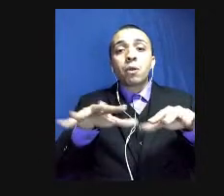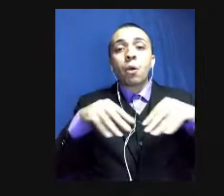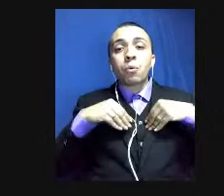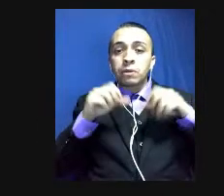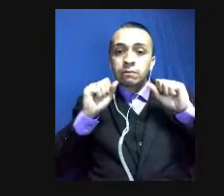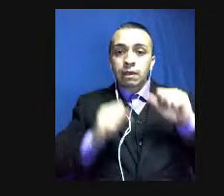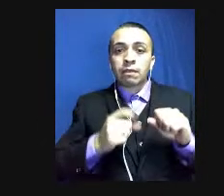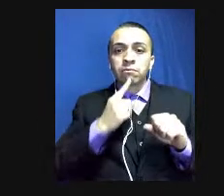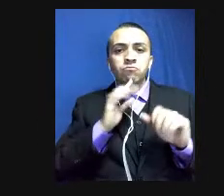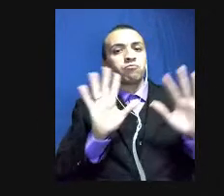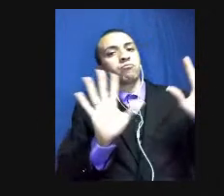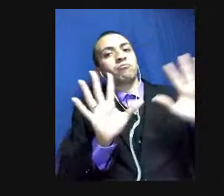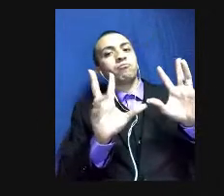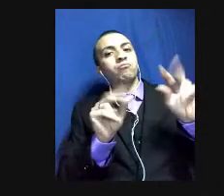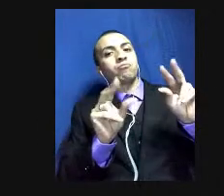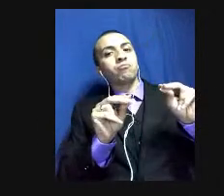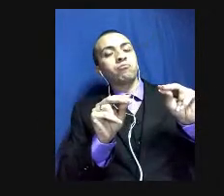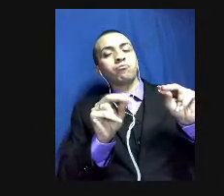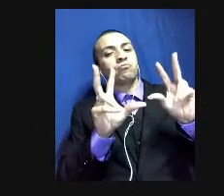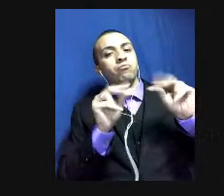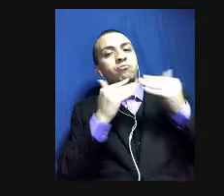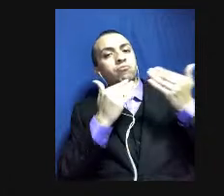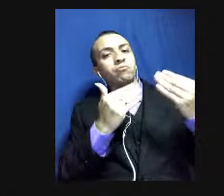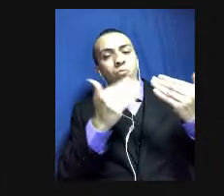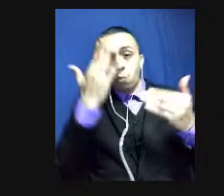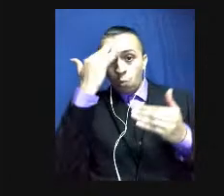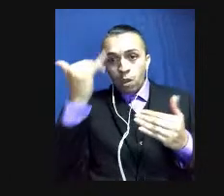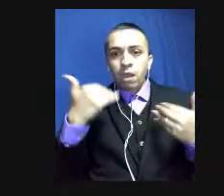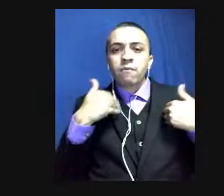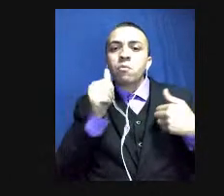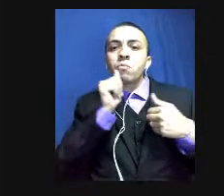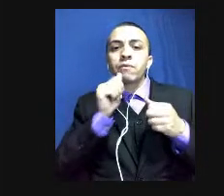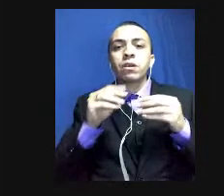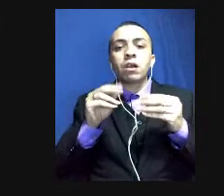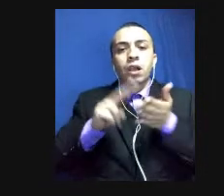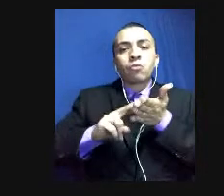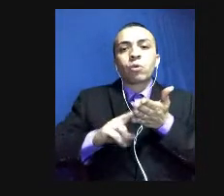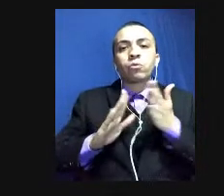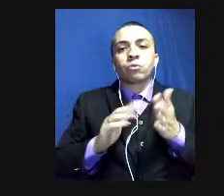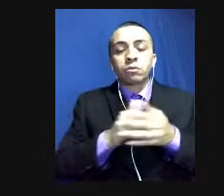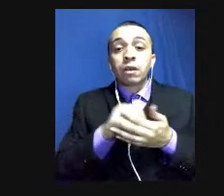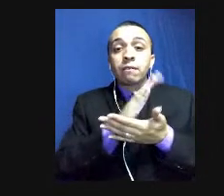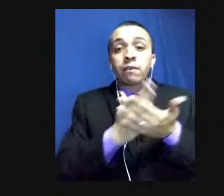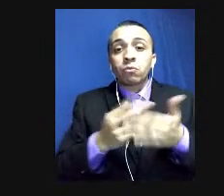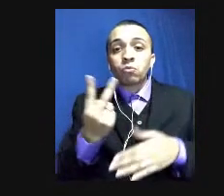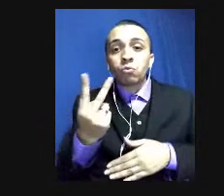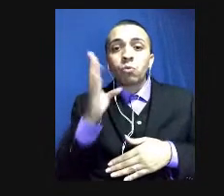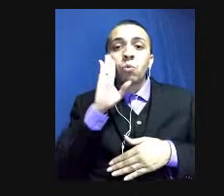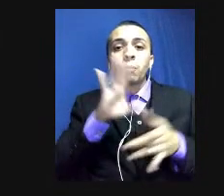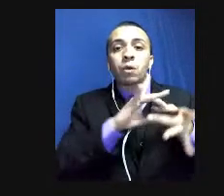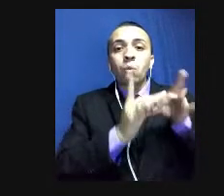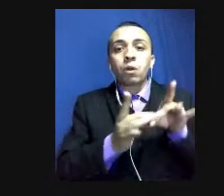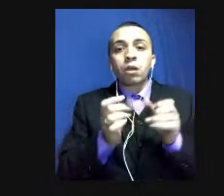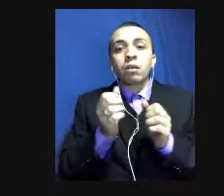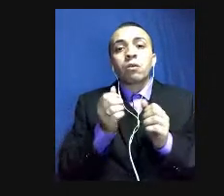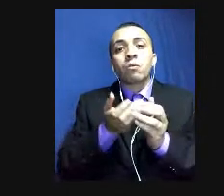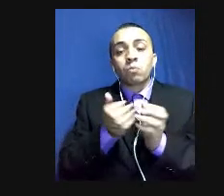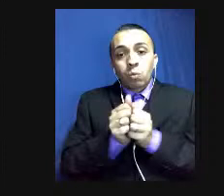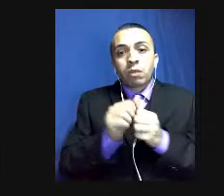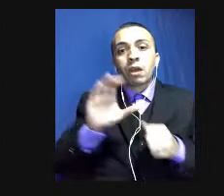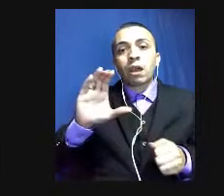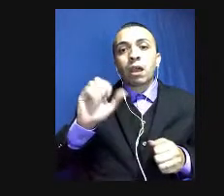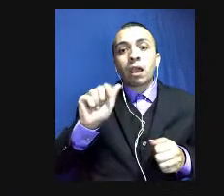using private contractors. Phase two debris removal is going to be coordinated through Cal OES and